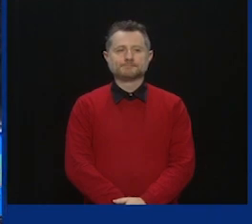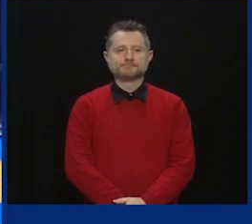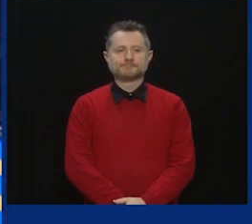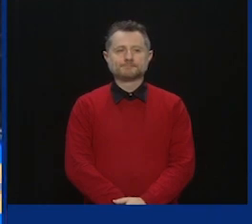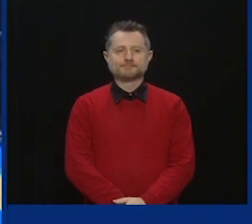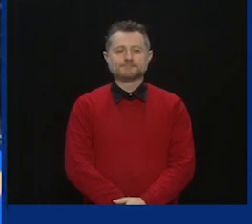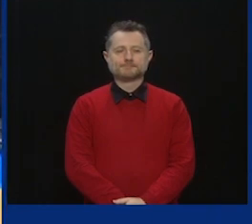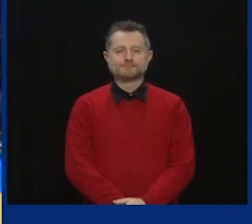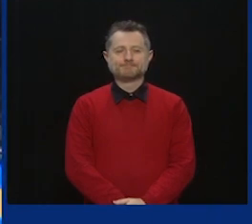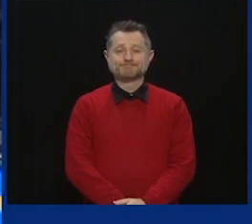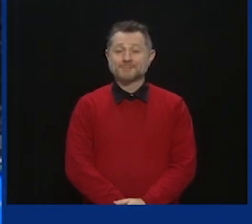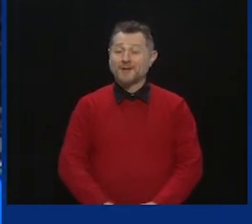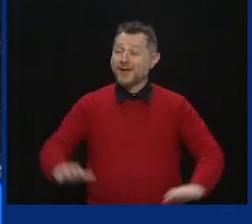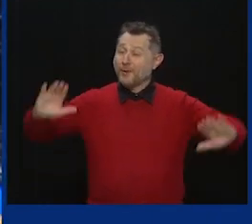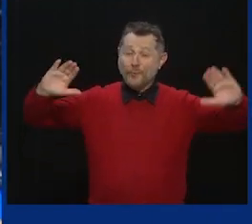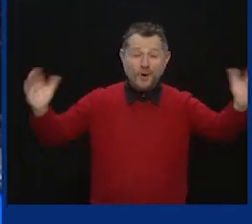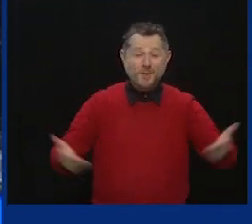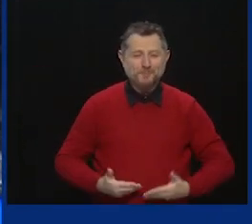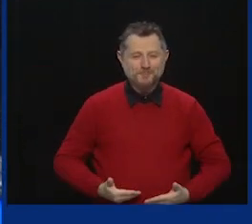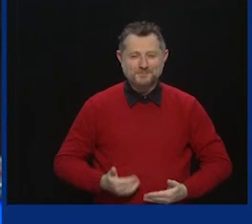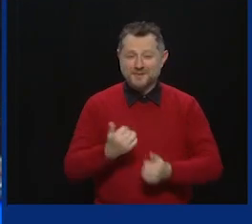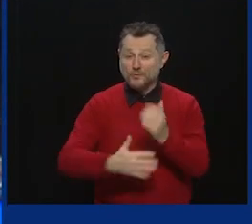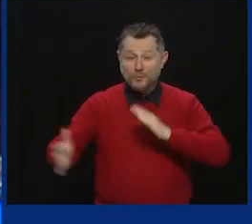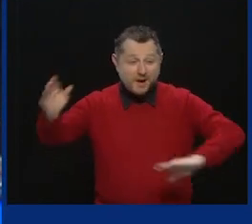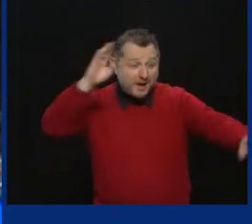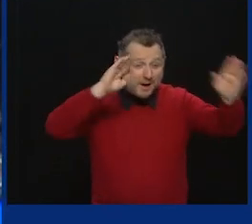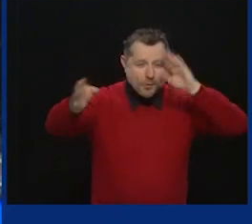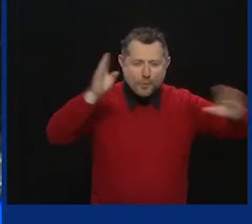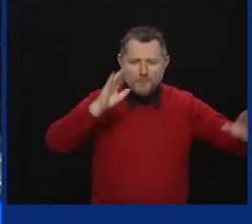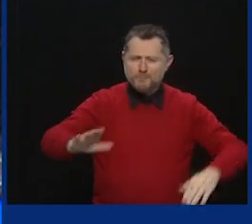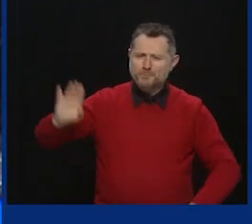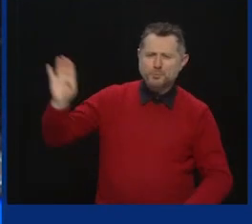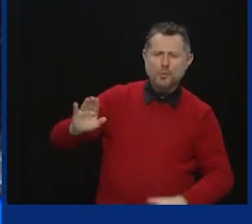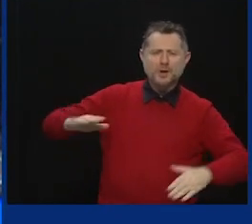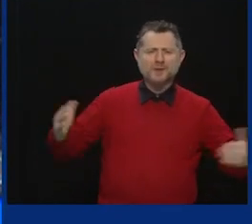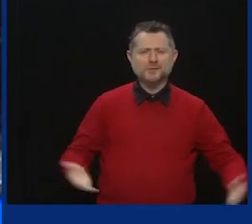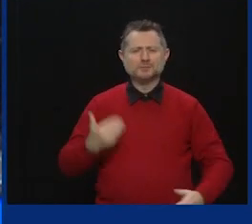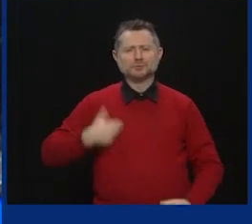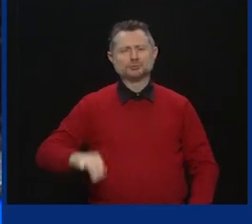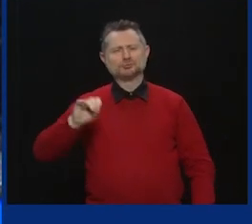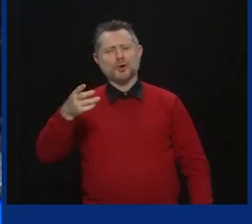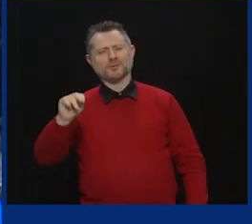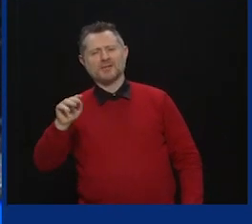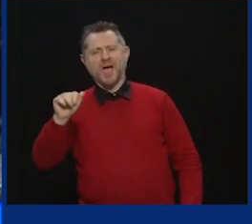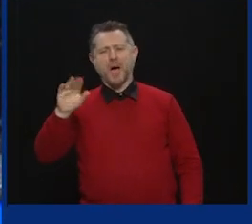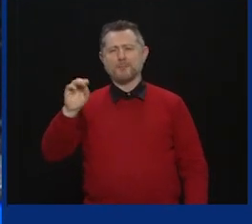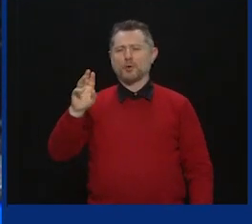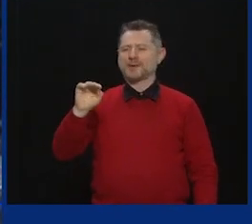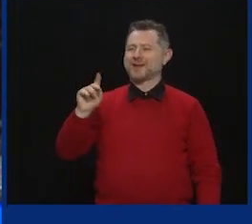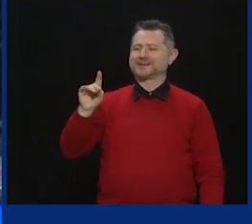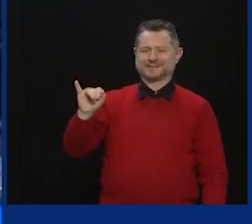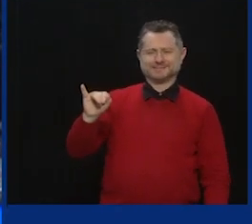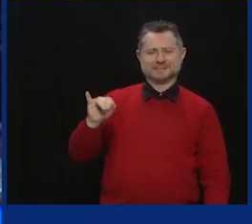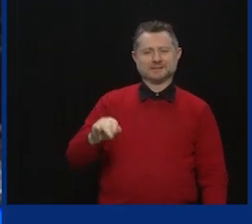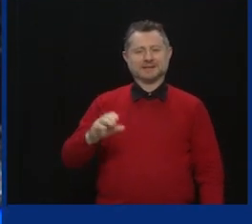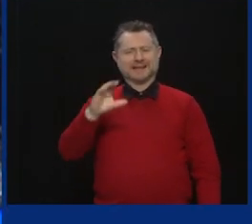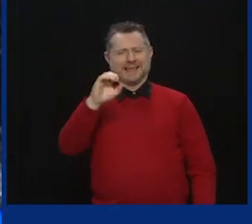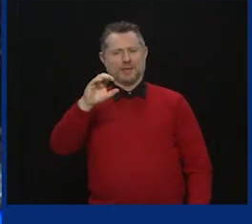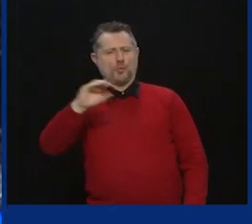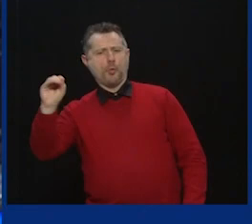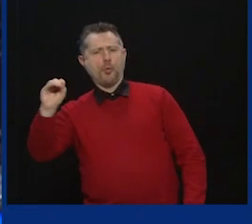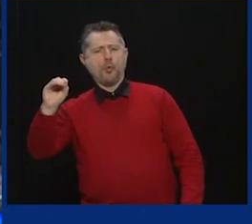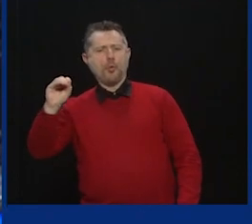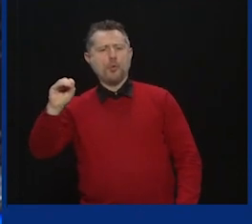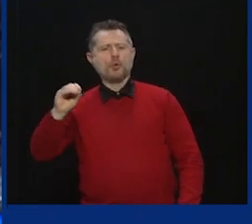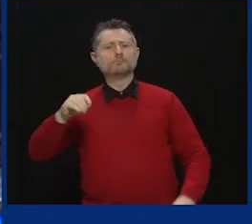Welcome, everyone, and hello, Brooklyn. My name is John Abamandi. I'm the CEO of BSE Global, which is the parent company of the Brooklyn Nets